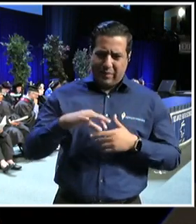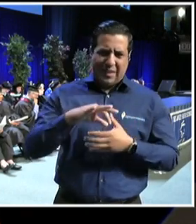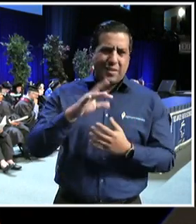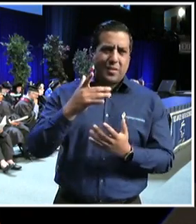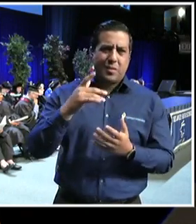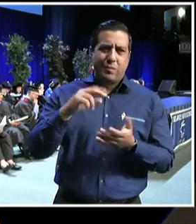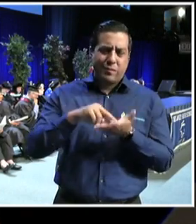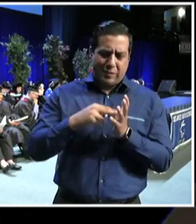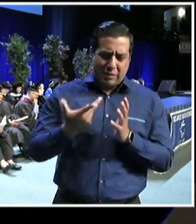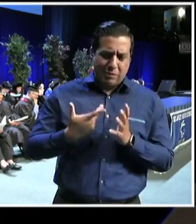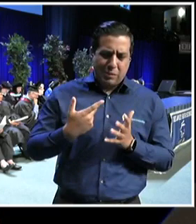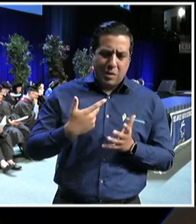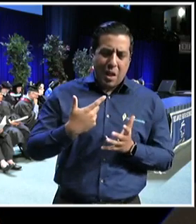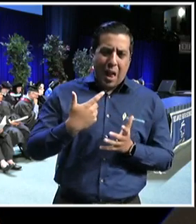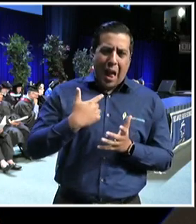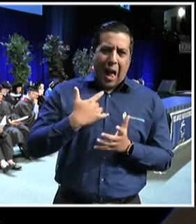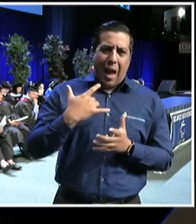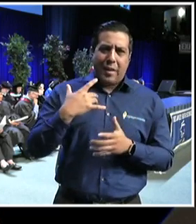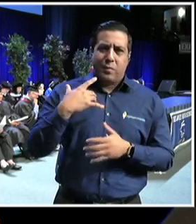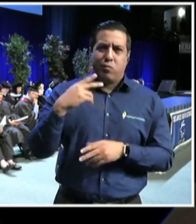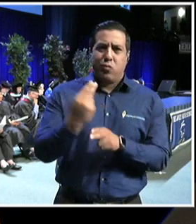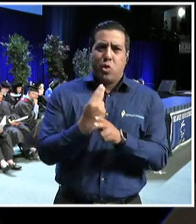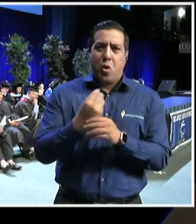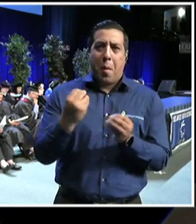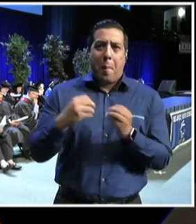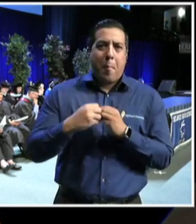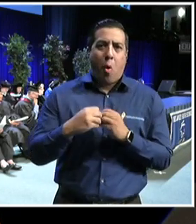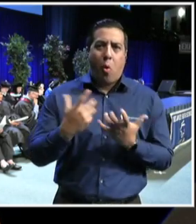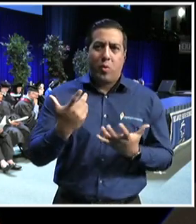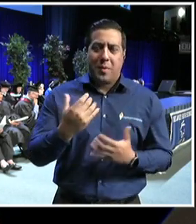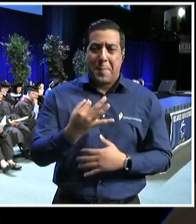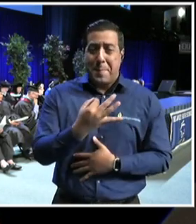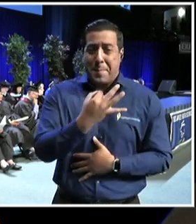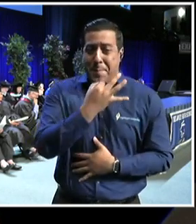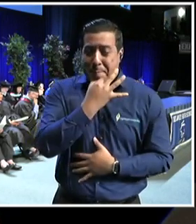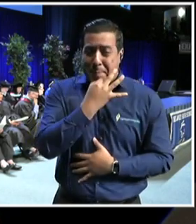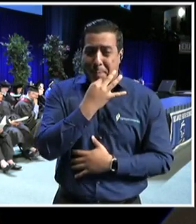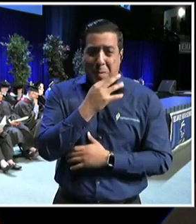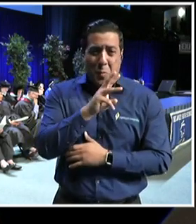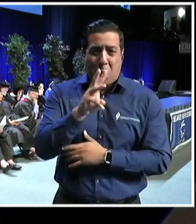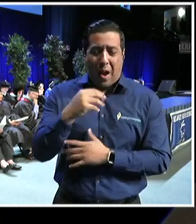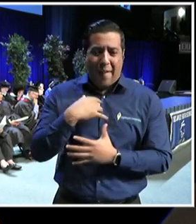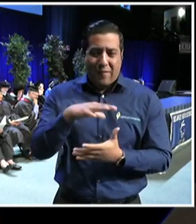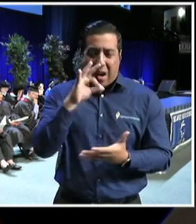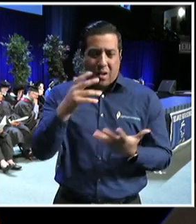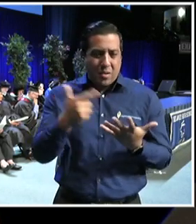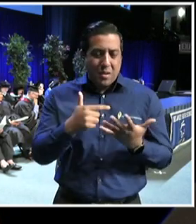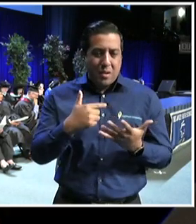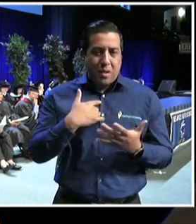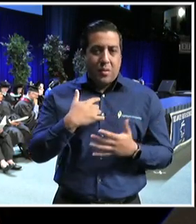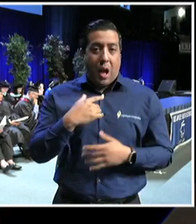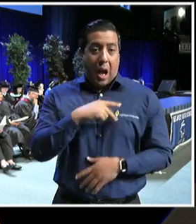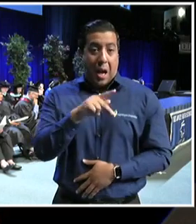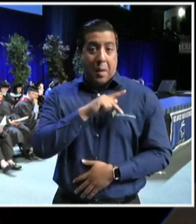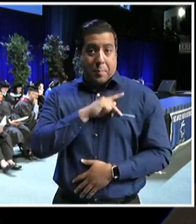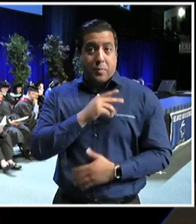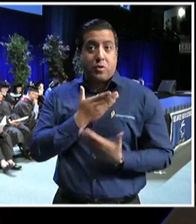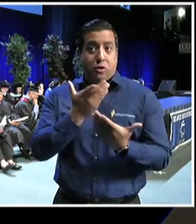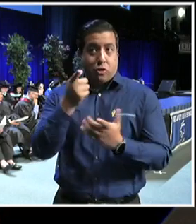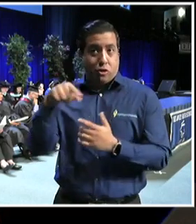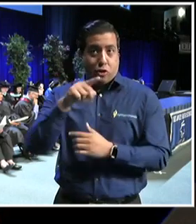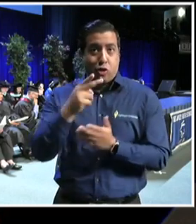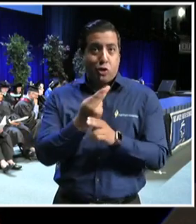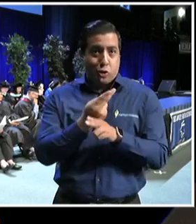So I used the most credible, the most prestigious website that I could find, and I would personally recommend you use this